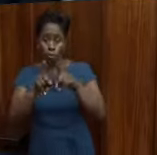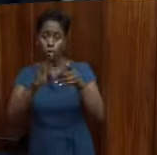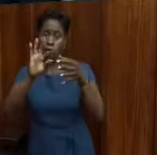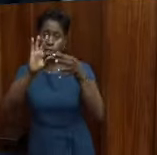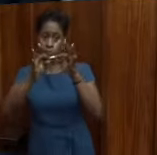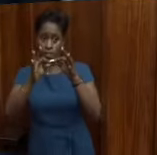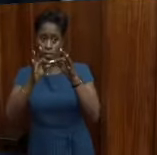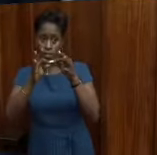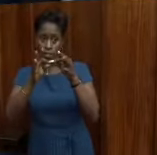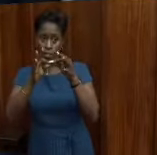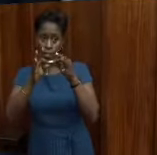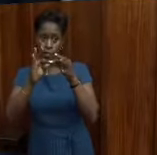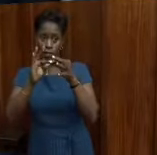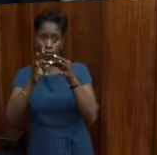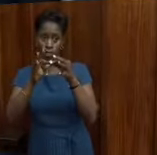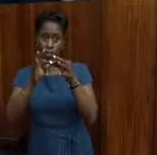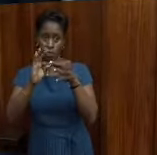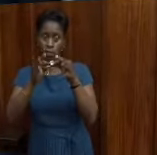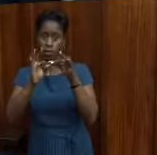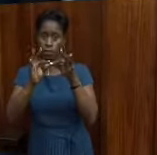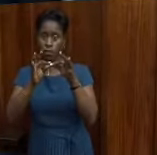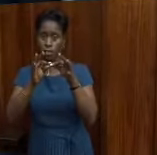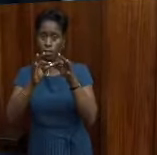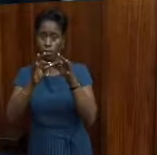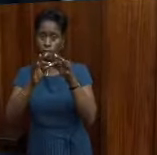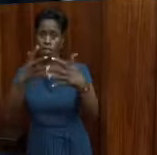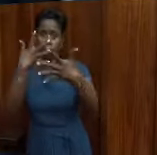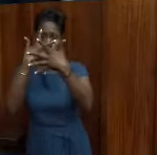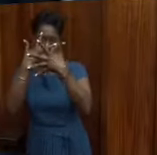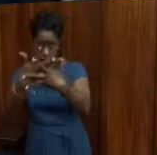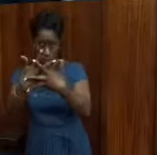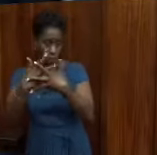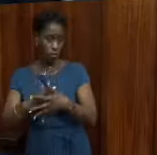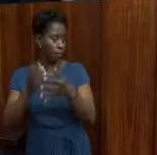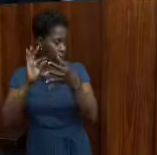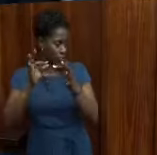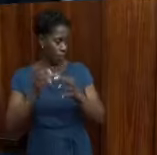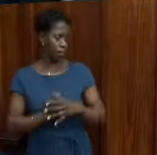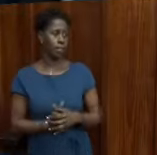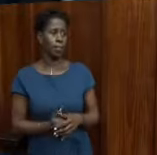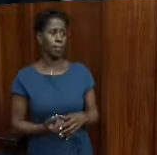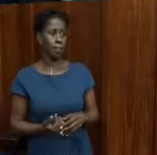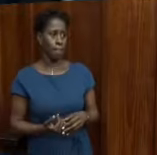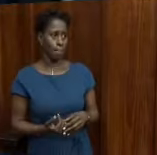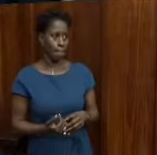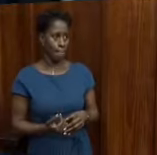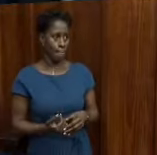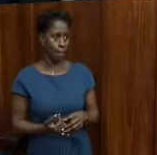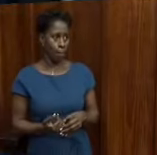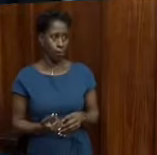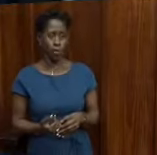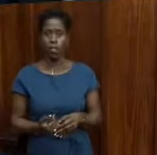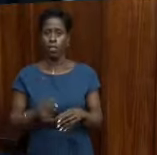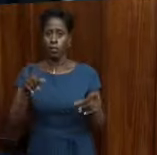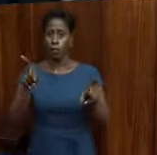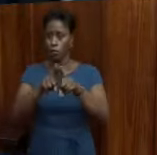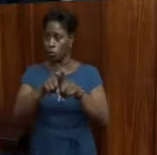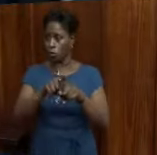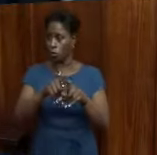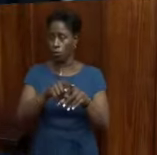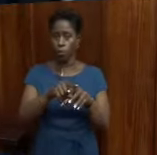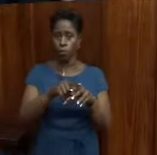facility will include the secure enough fencing, replacement of locks, and other general repairs. IT equipment